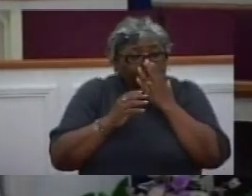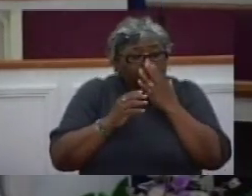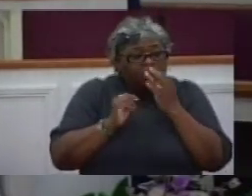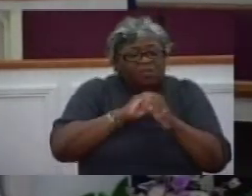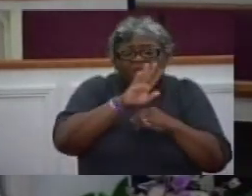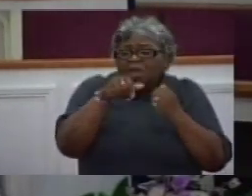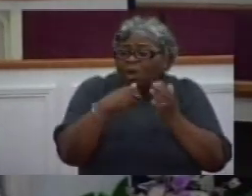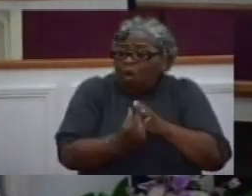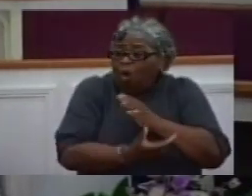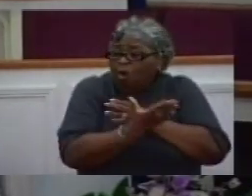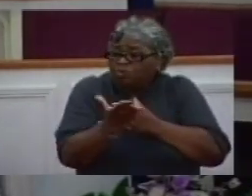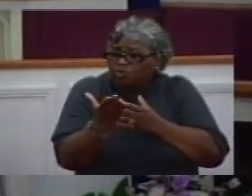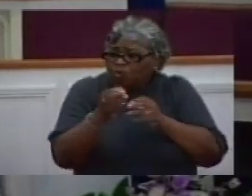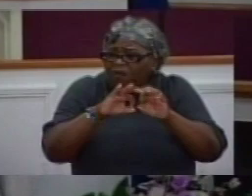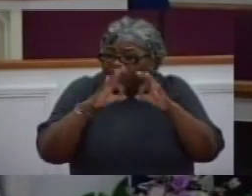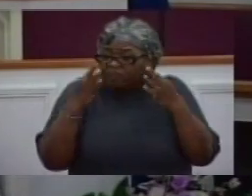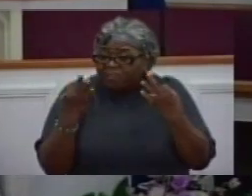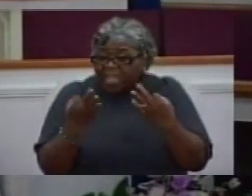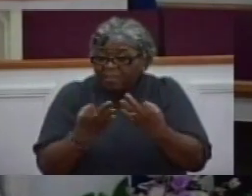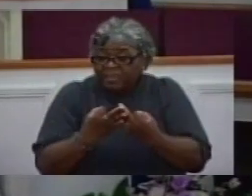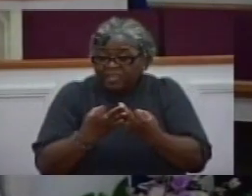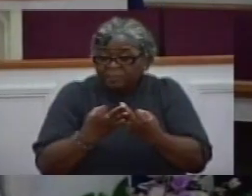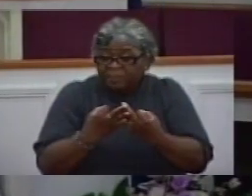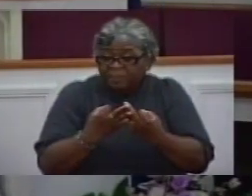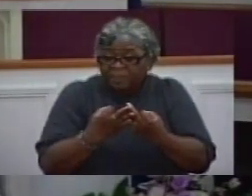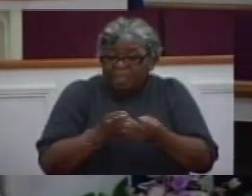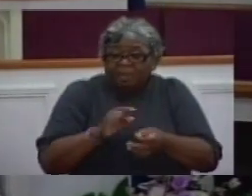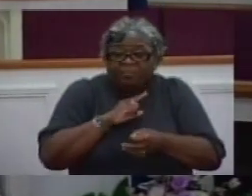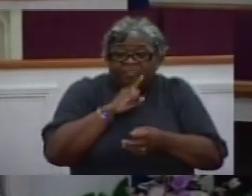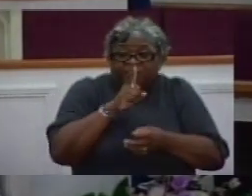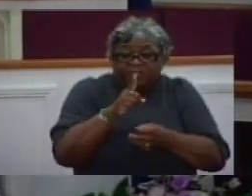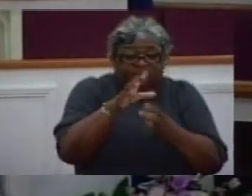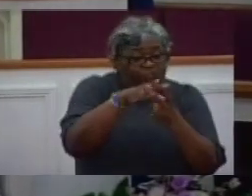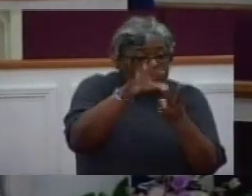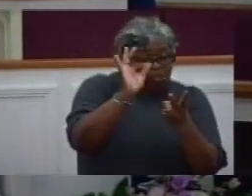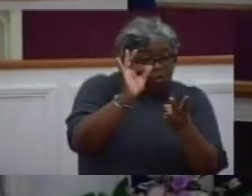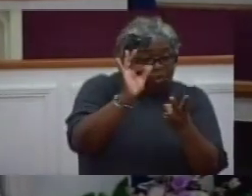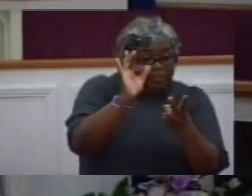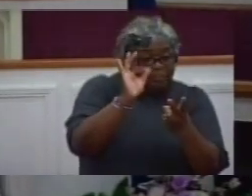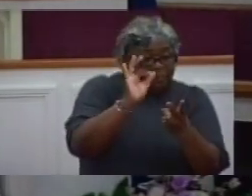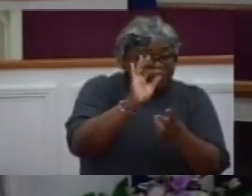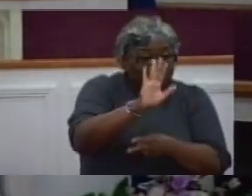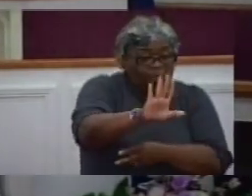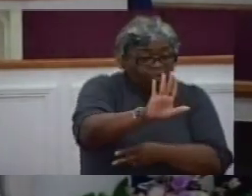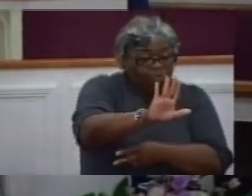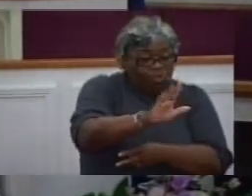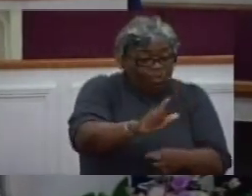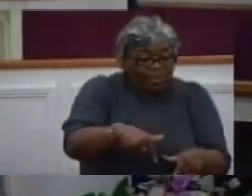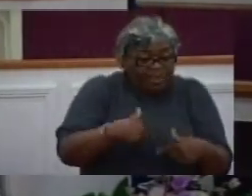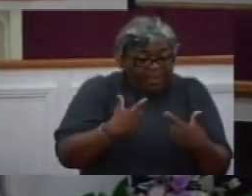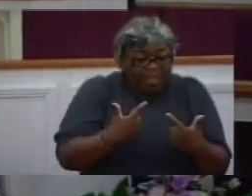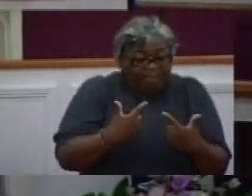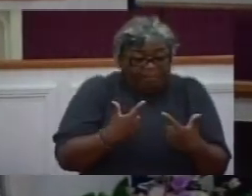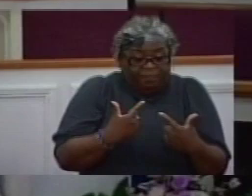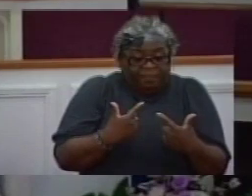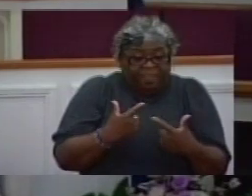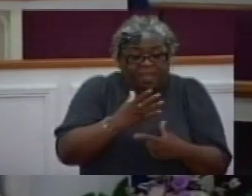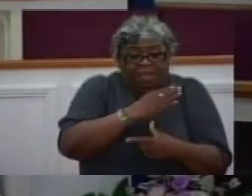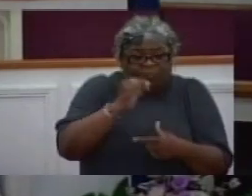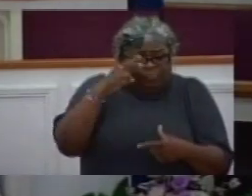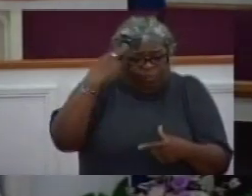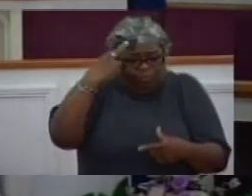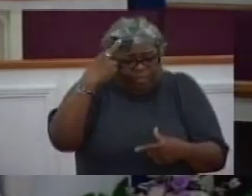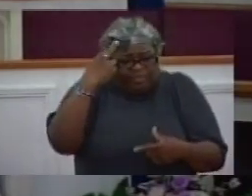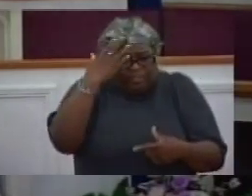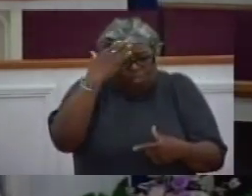And out of all your family, his choice is on your life. And the